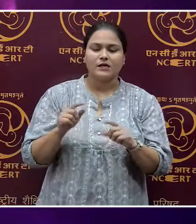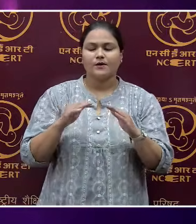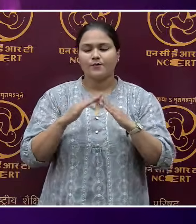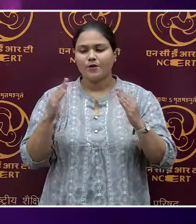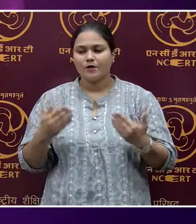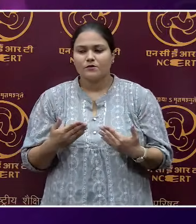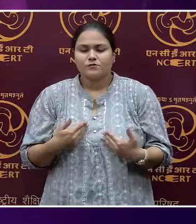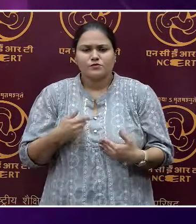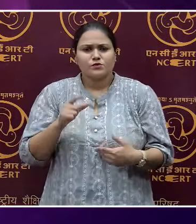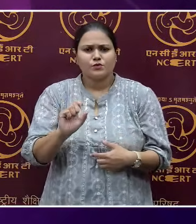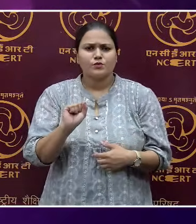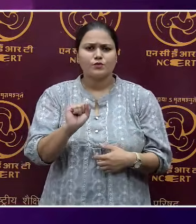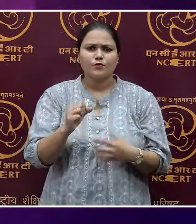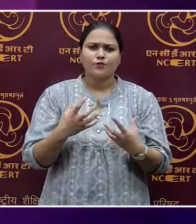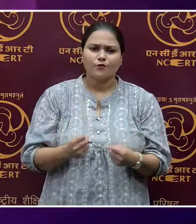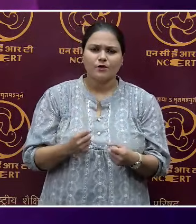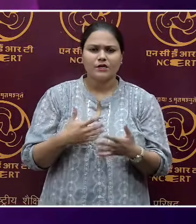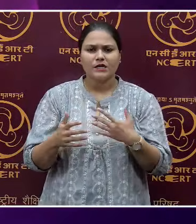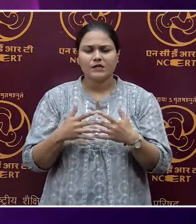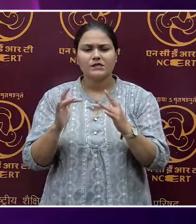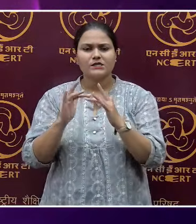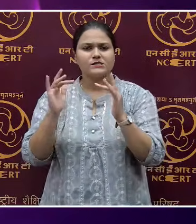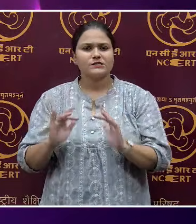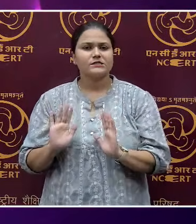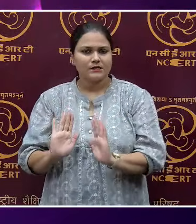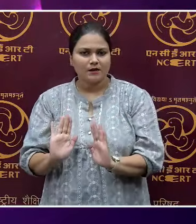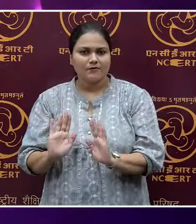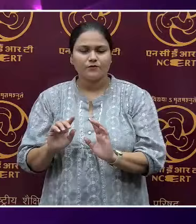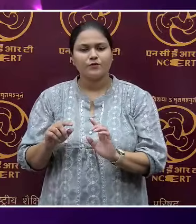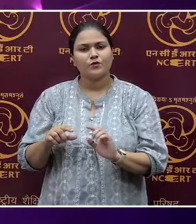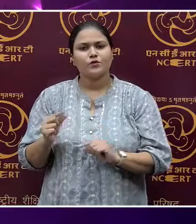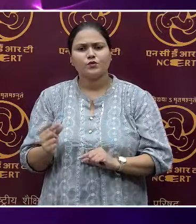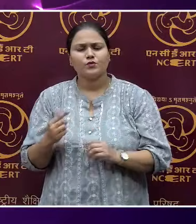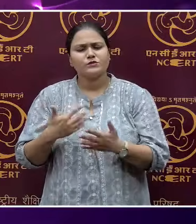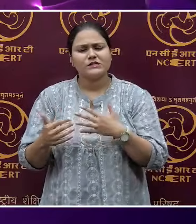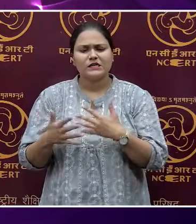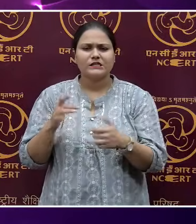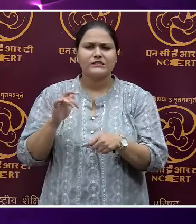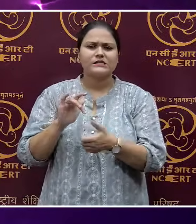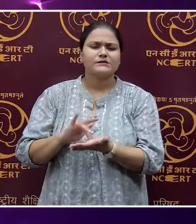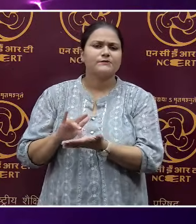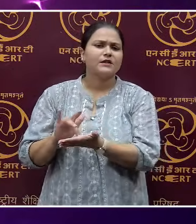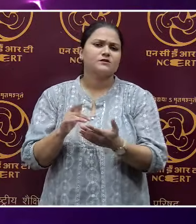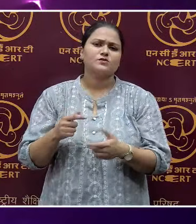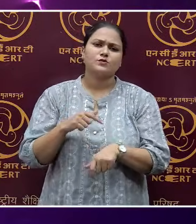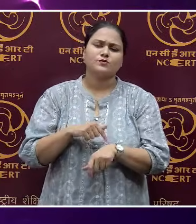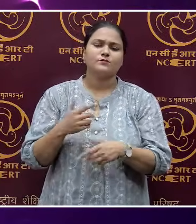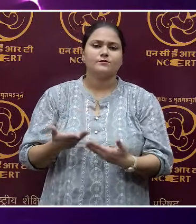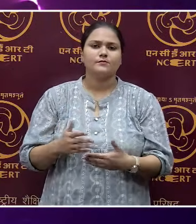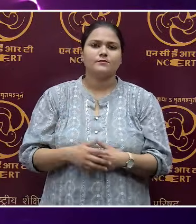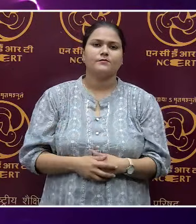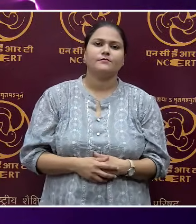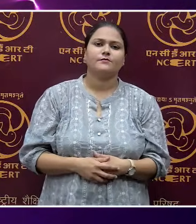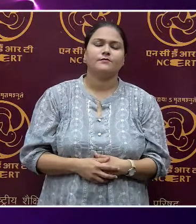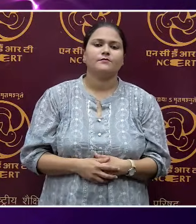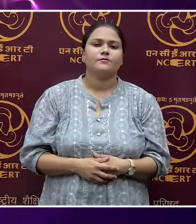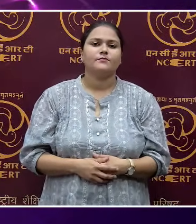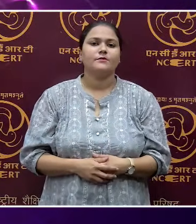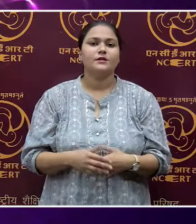and convenience. All you need is a stable internet connection and of course an IoT device. You can drag and drop, you can click, you can